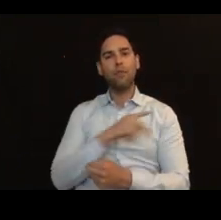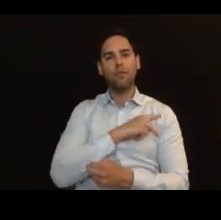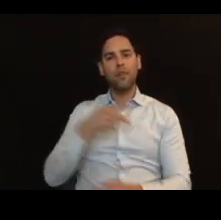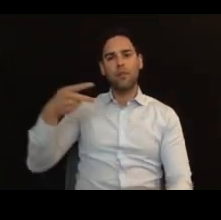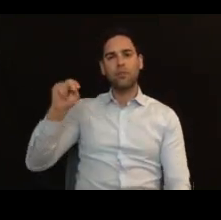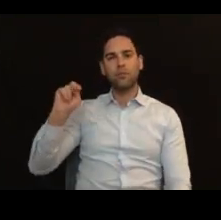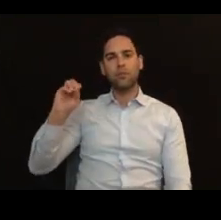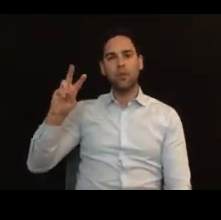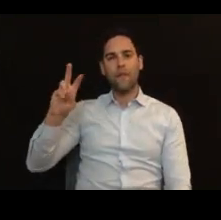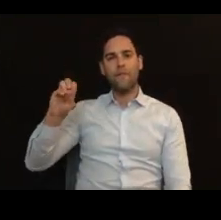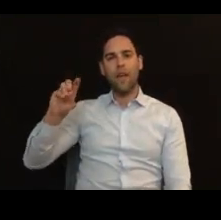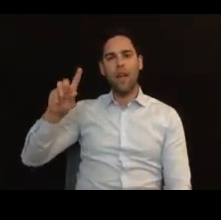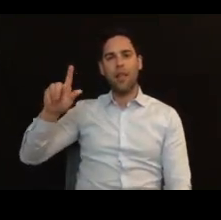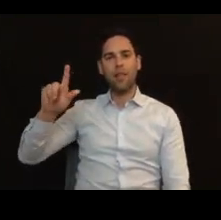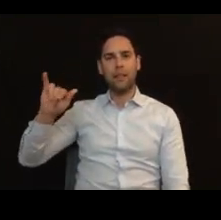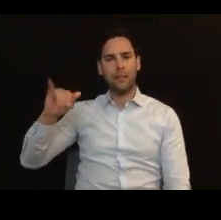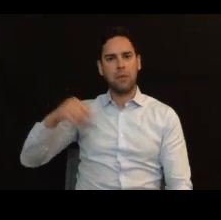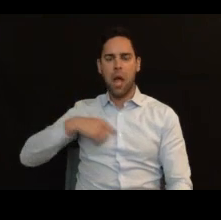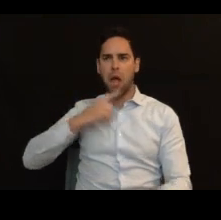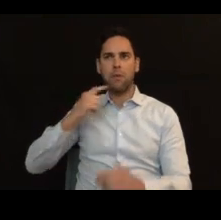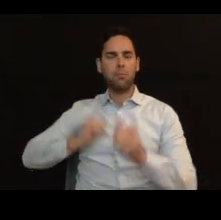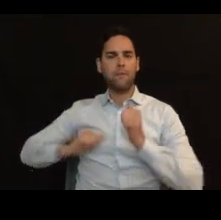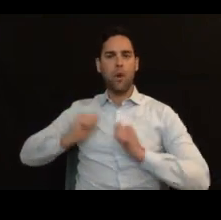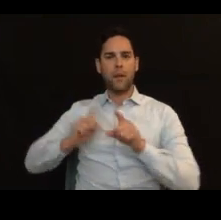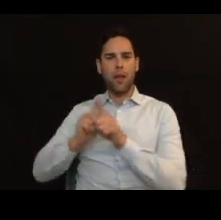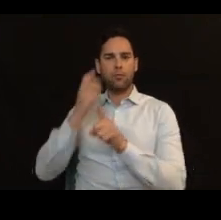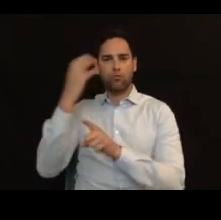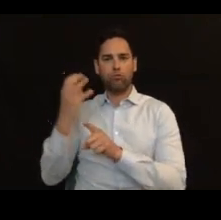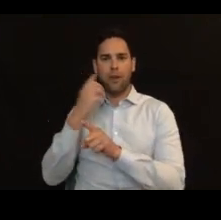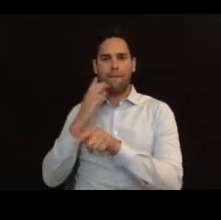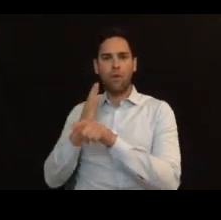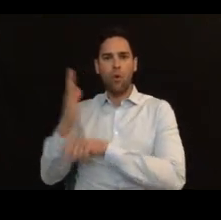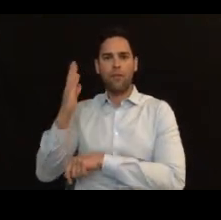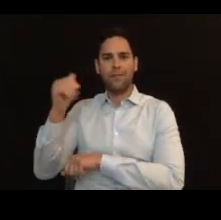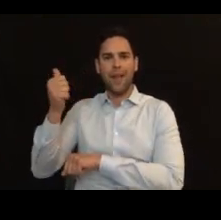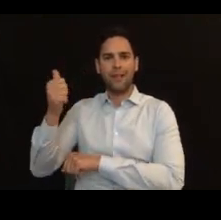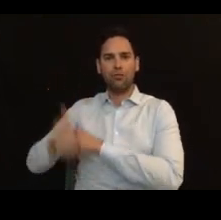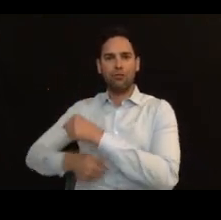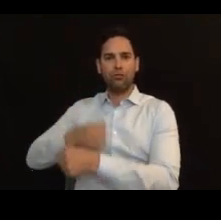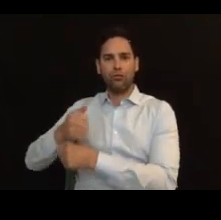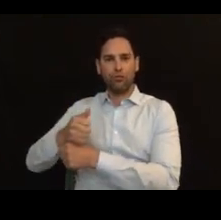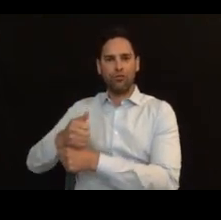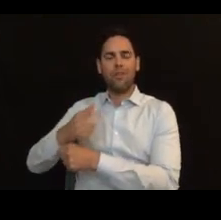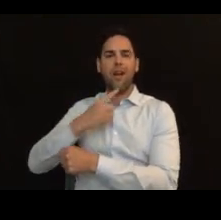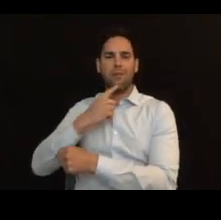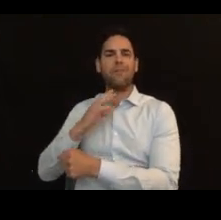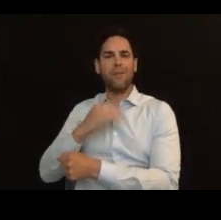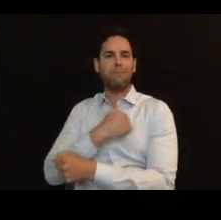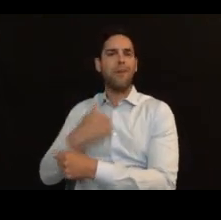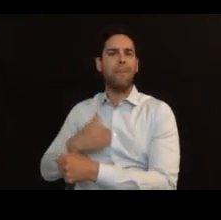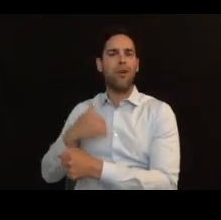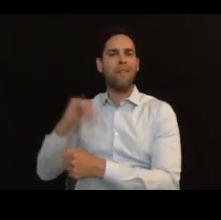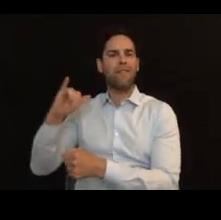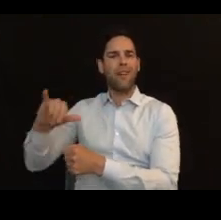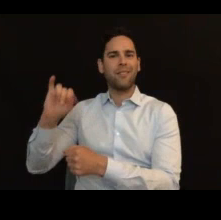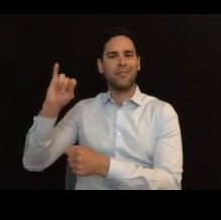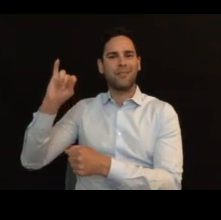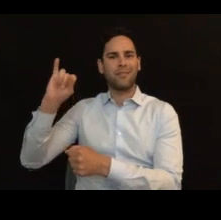probably over a decade now, and I was a member of this San Francisco community I'm going to be talking about that I have done work